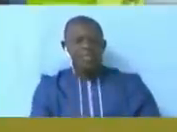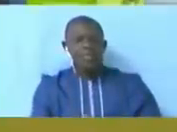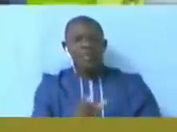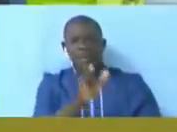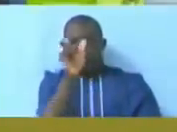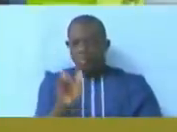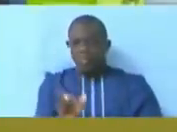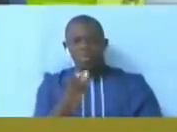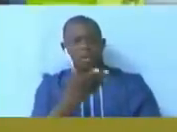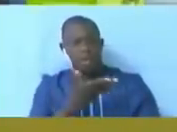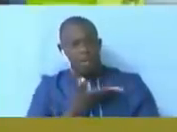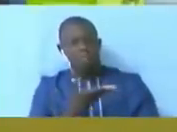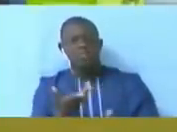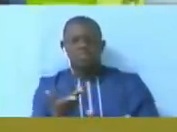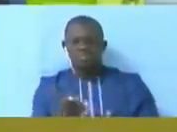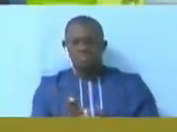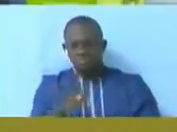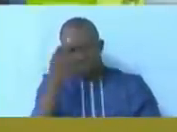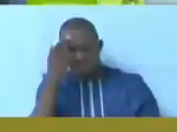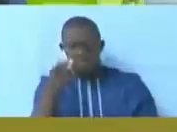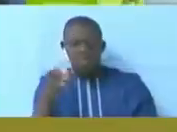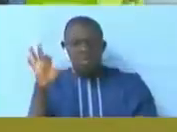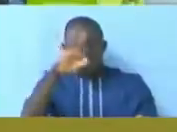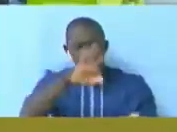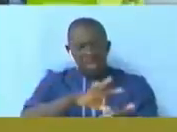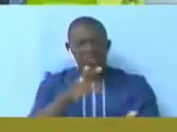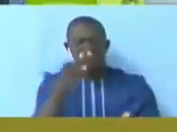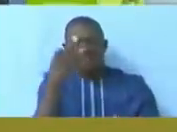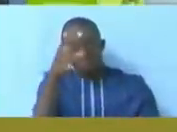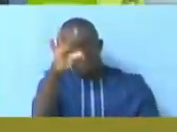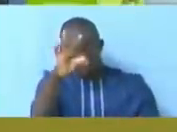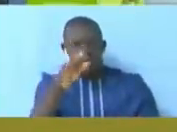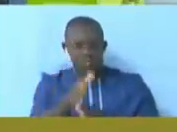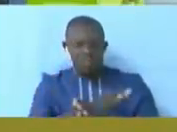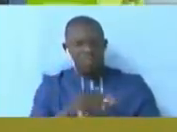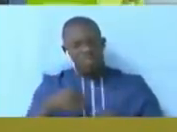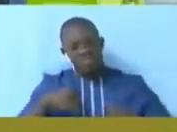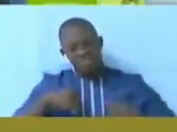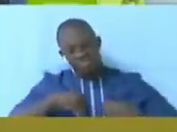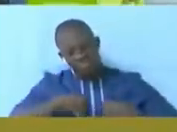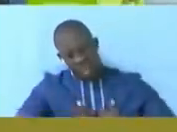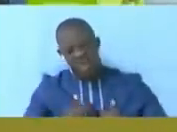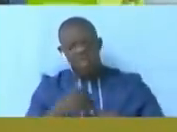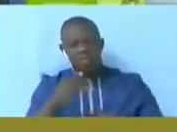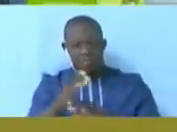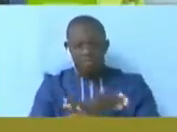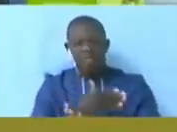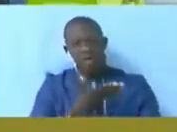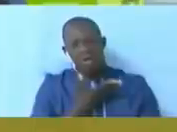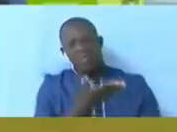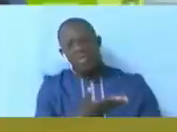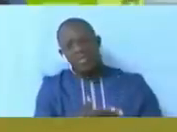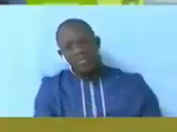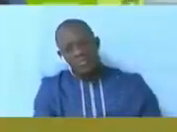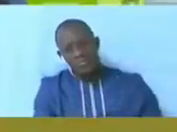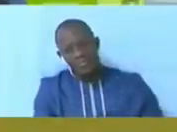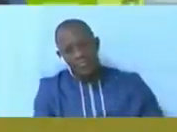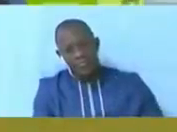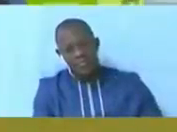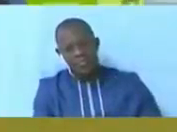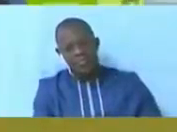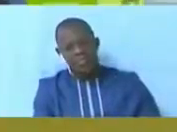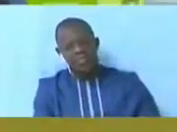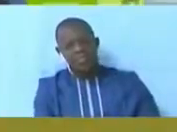He had a mission, he came to Farafenye, but he was exhausted, he was tired. I had your soto anata farafenye bari wo tembo na ko